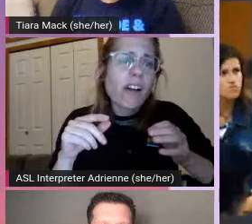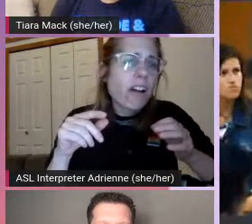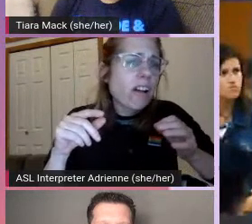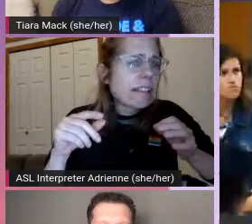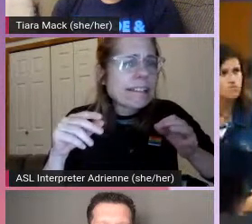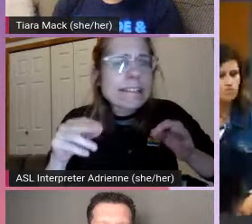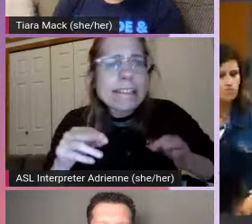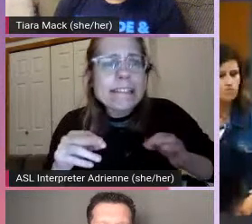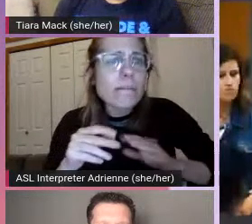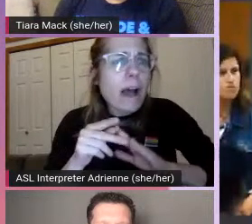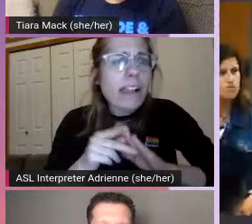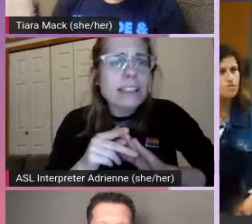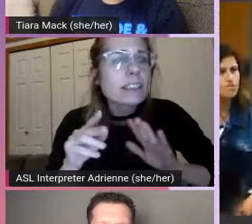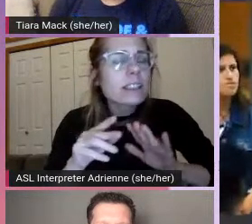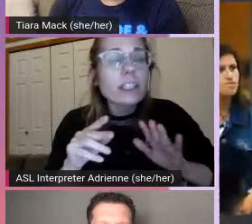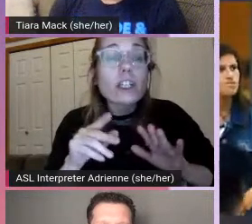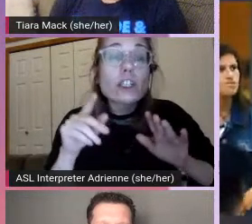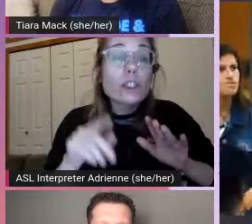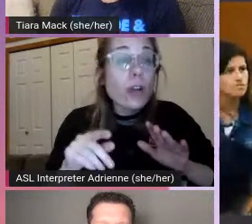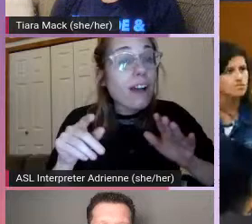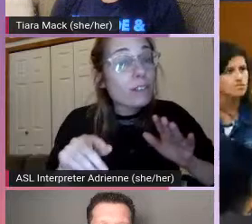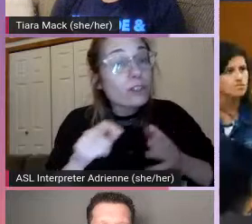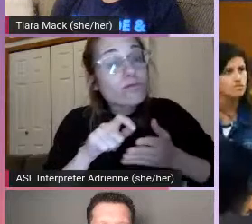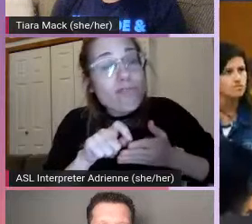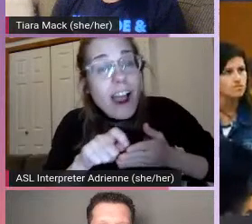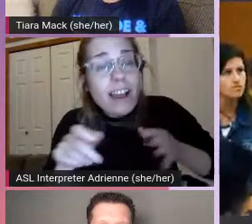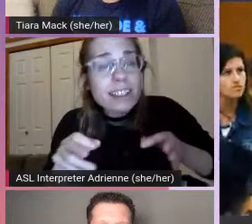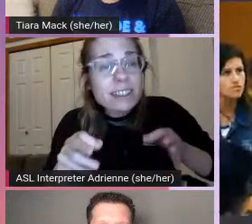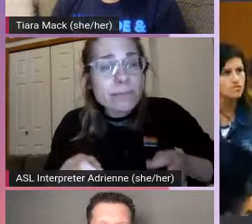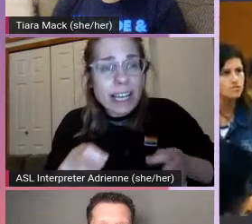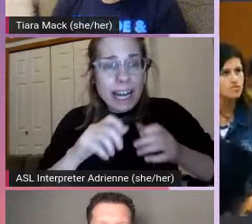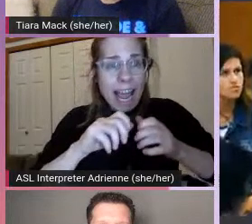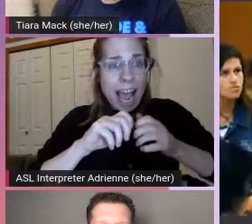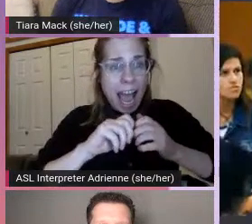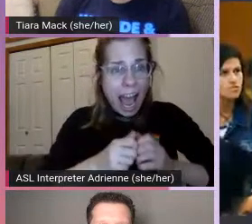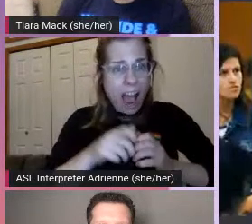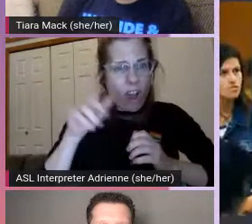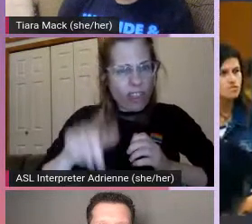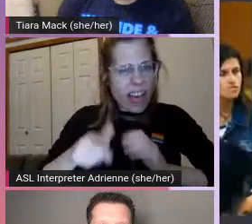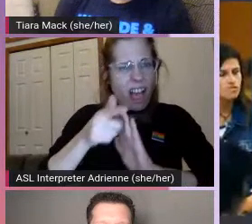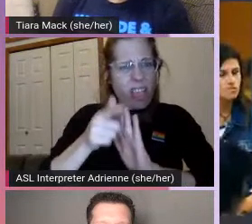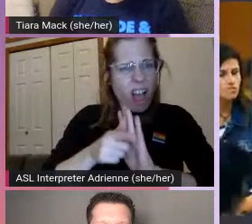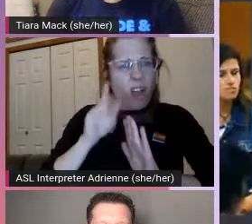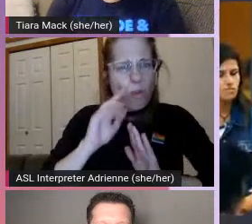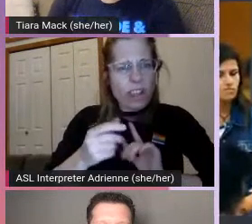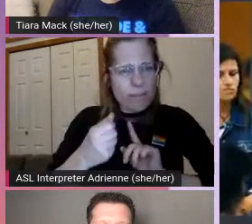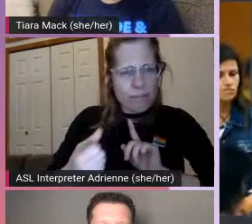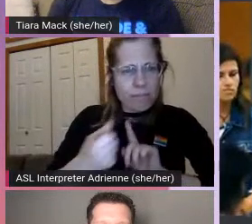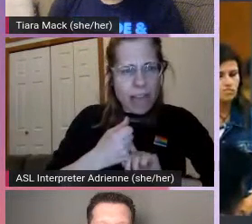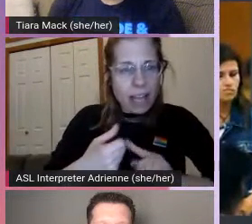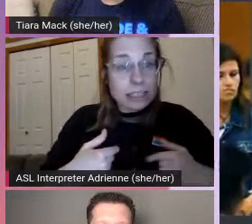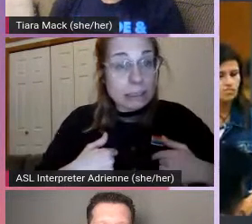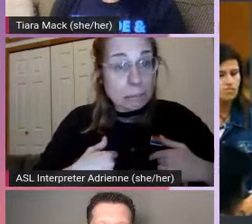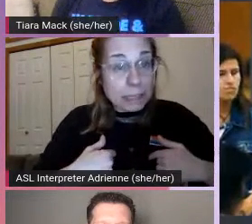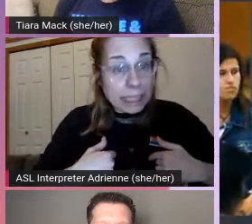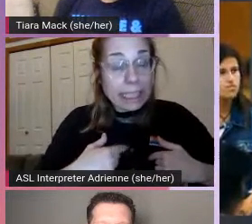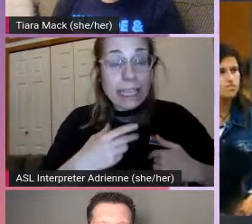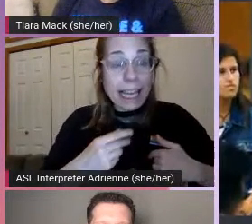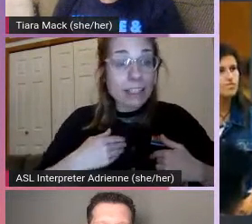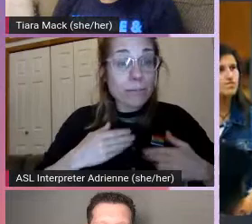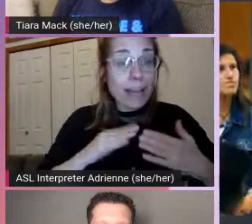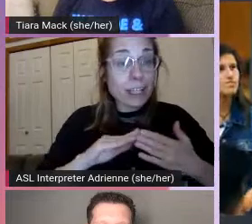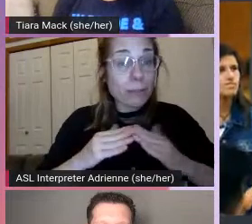personally impacted. And there was supposed to be a really cute slide with pictures of baby me and young activist me and